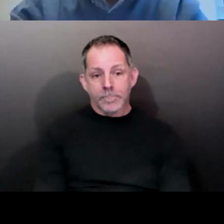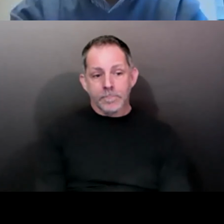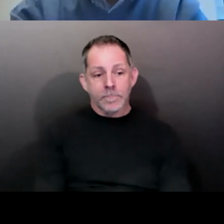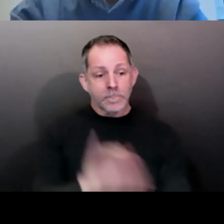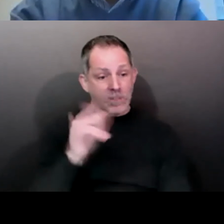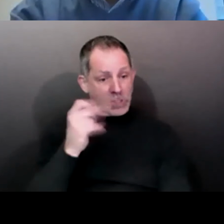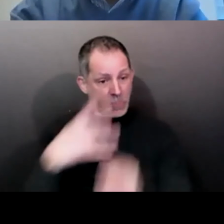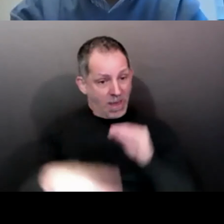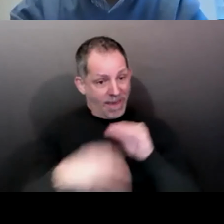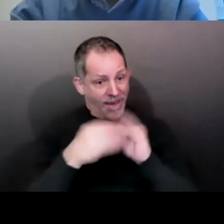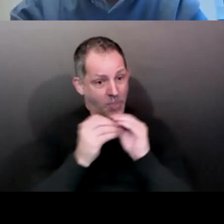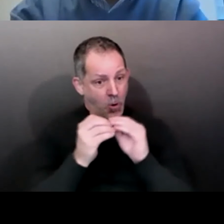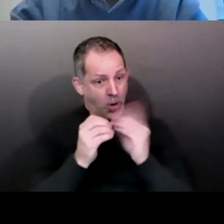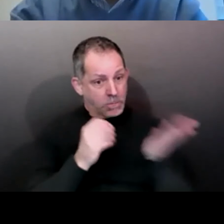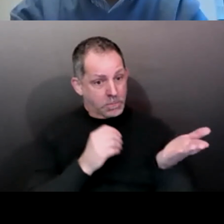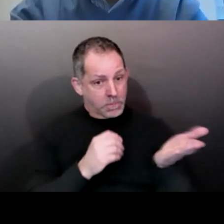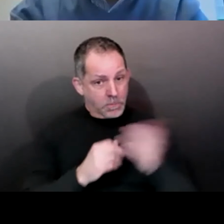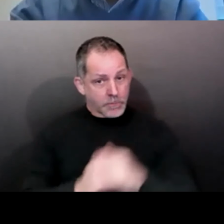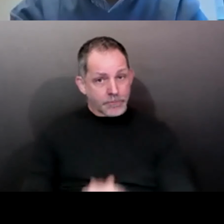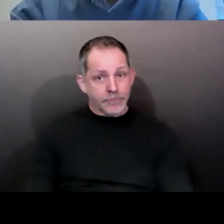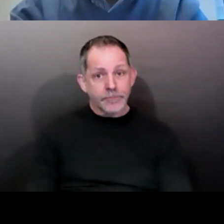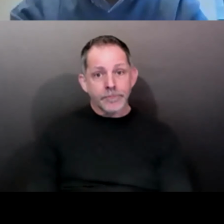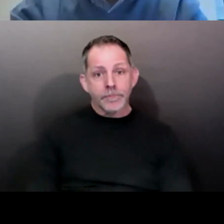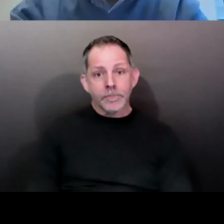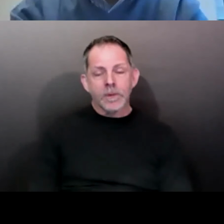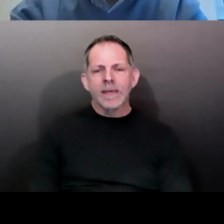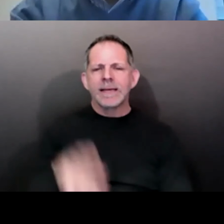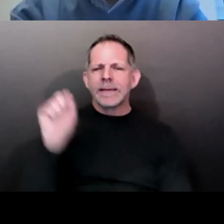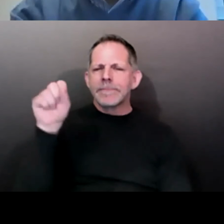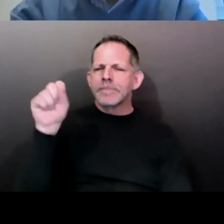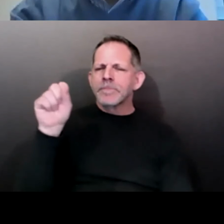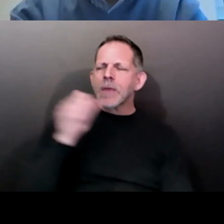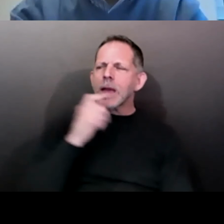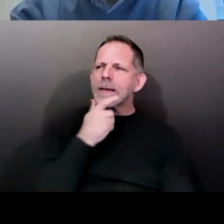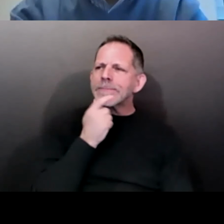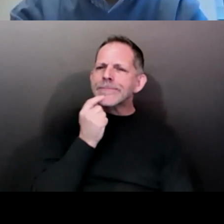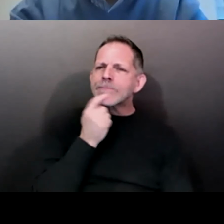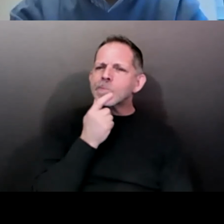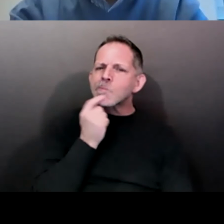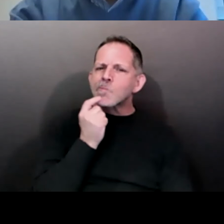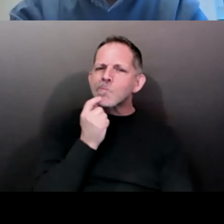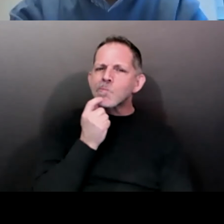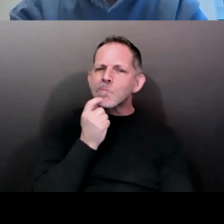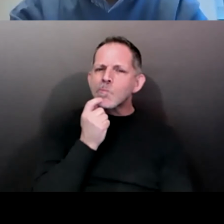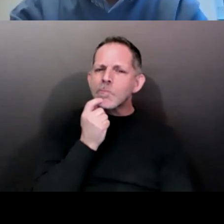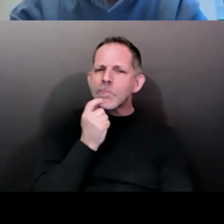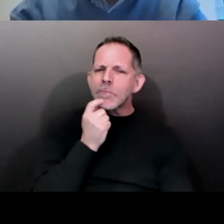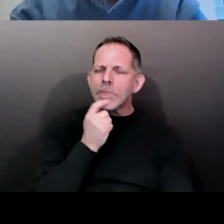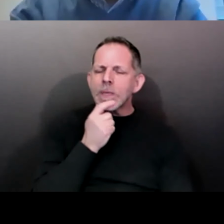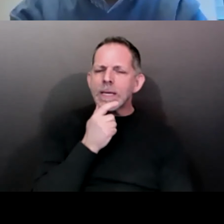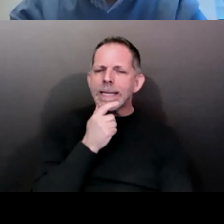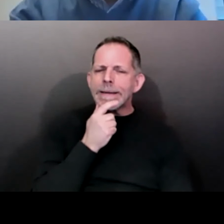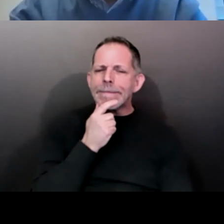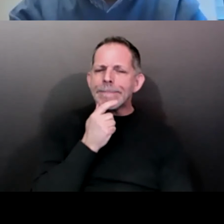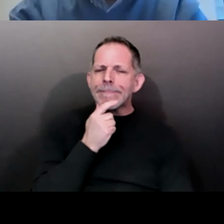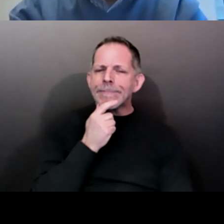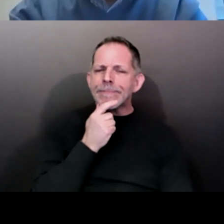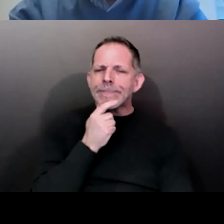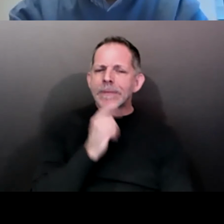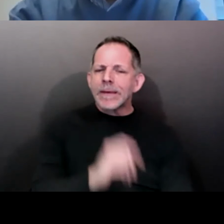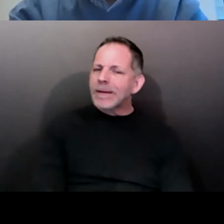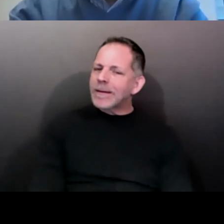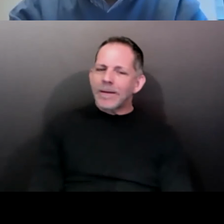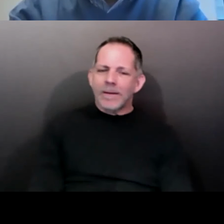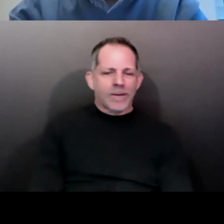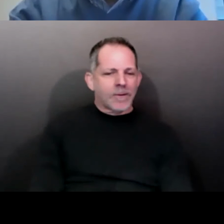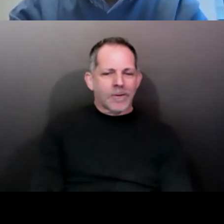Sure. Briefly, there's a lot. So I'm going to touch upon some of the things and I'm happy to expand.